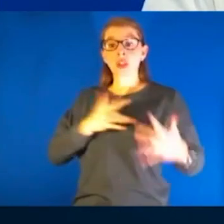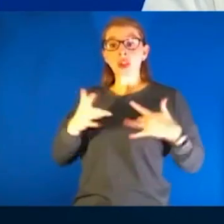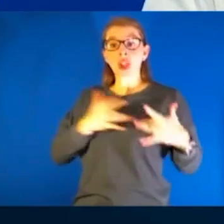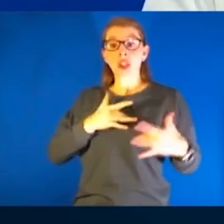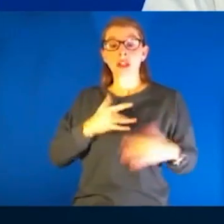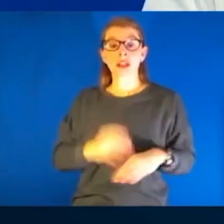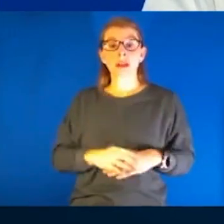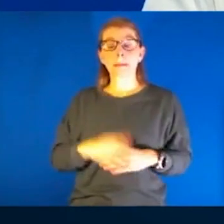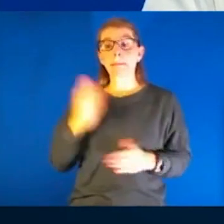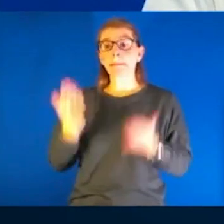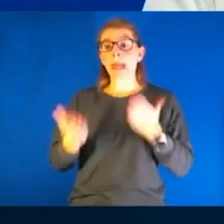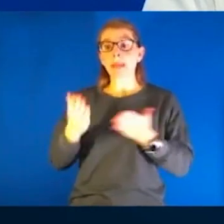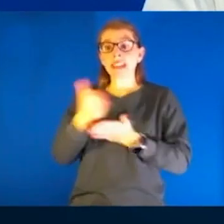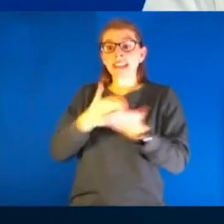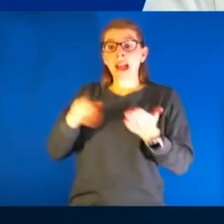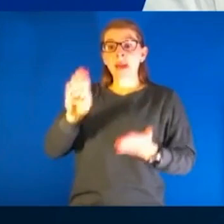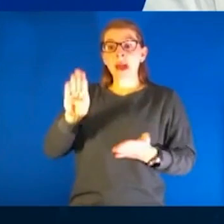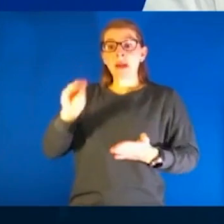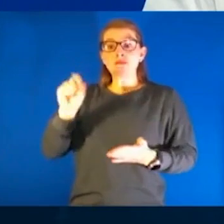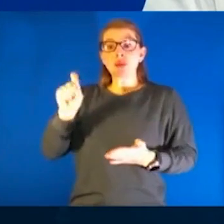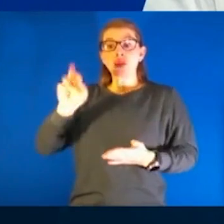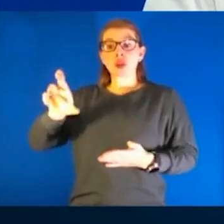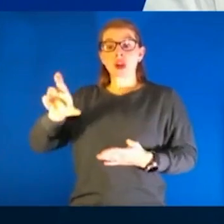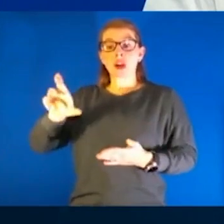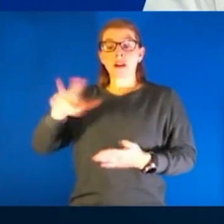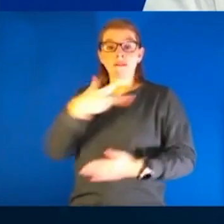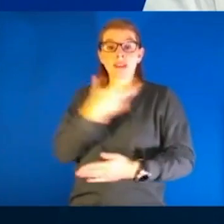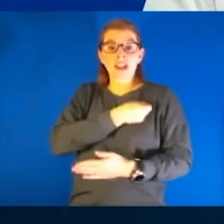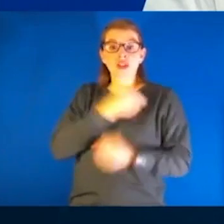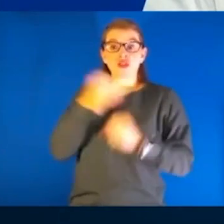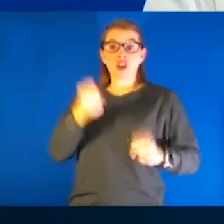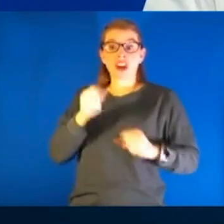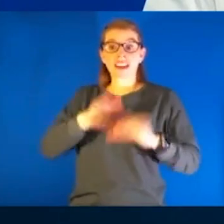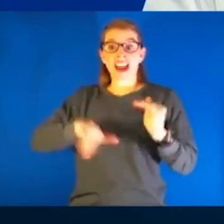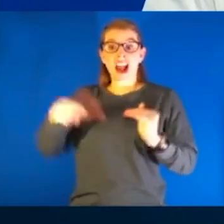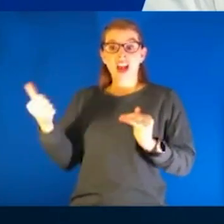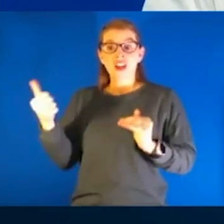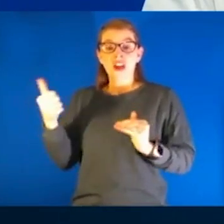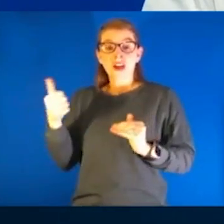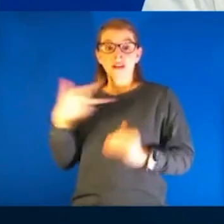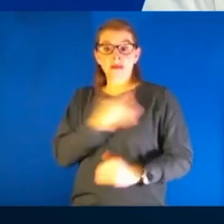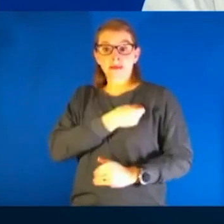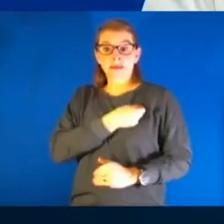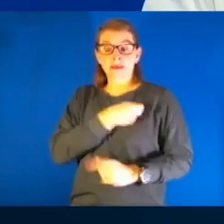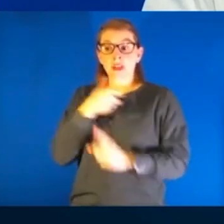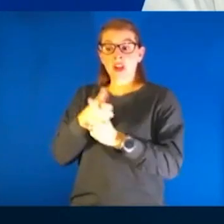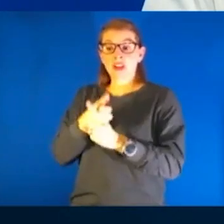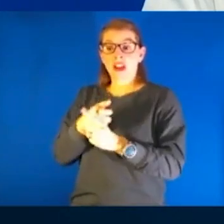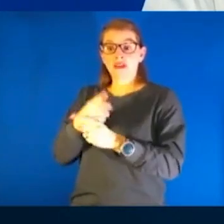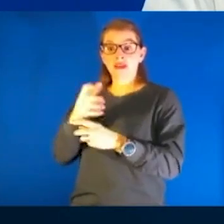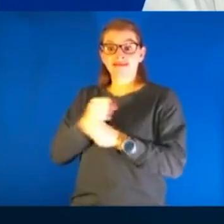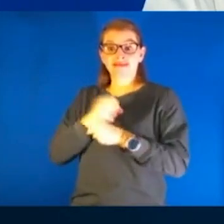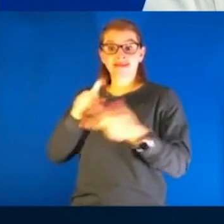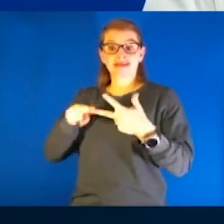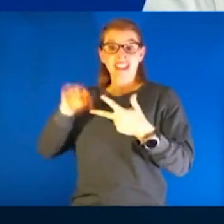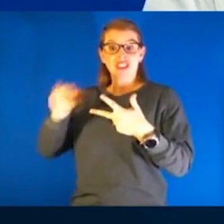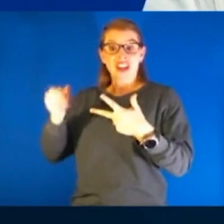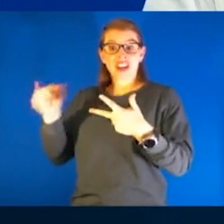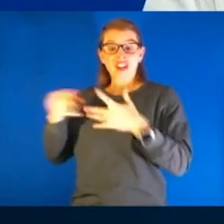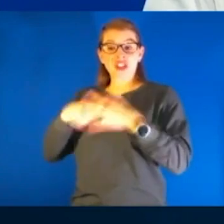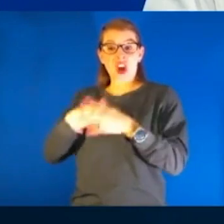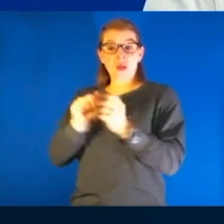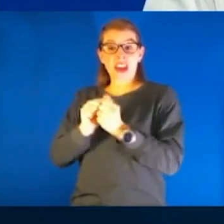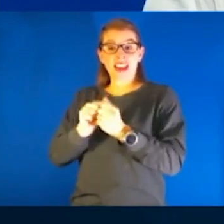maybe some booster vaccines are stronger than others, and if she got J&J to start off with, but then a